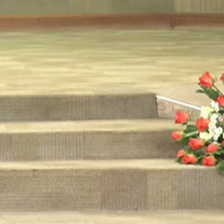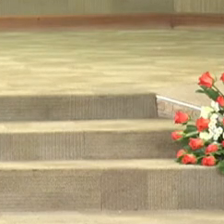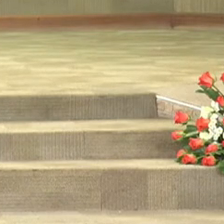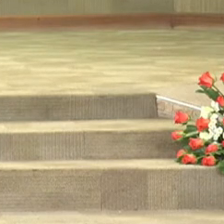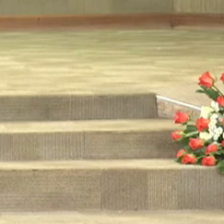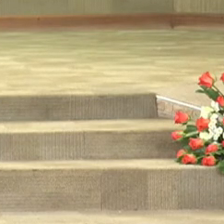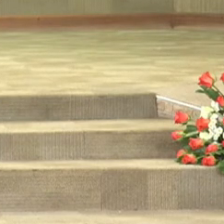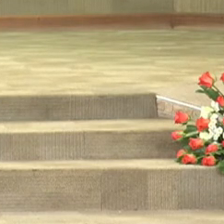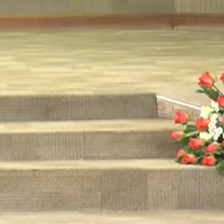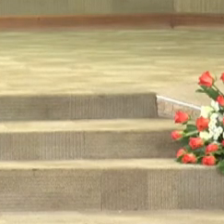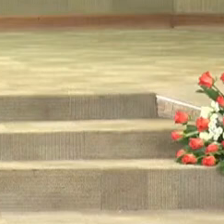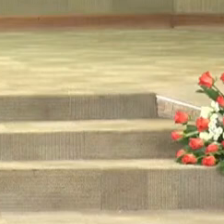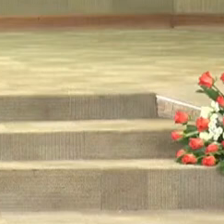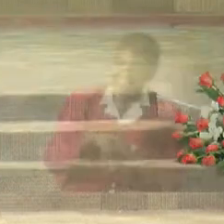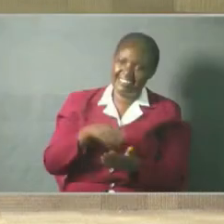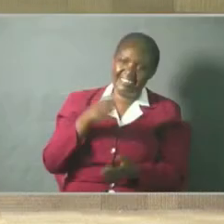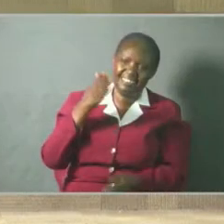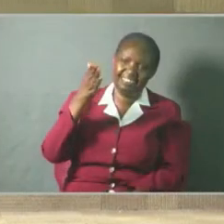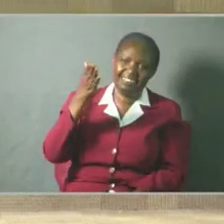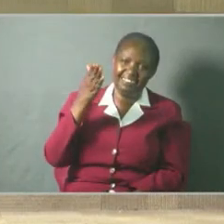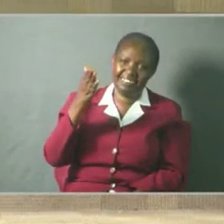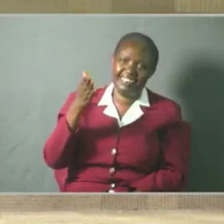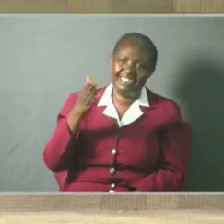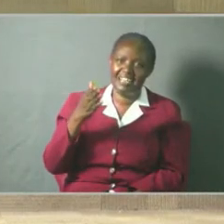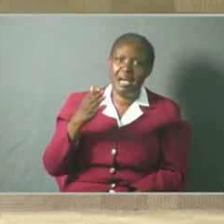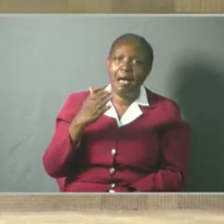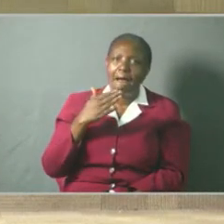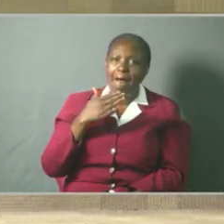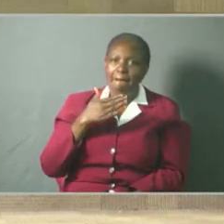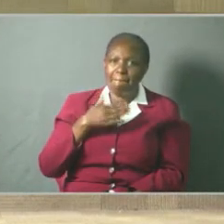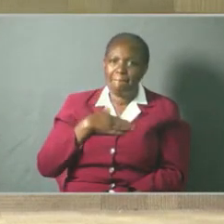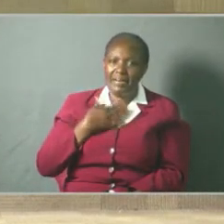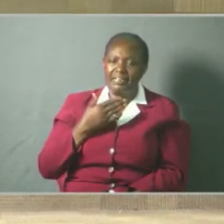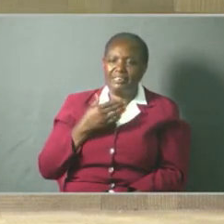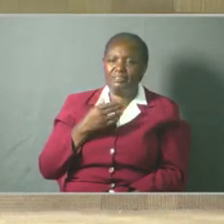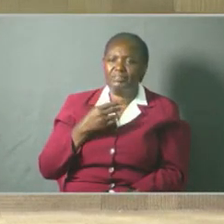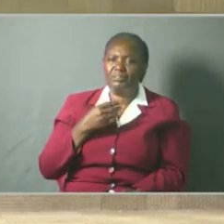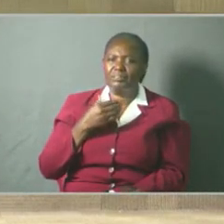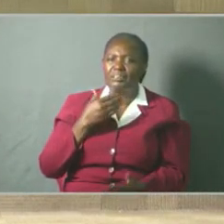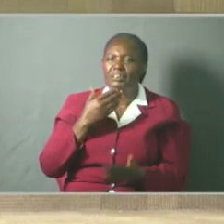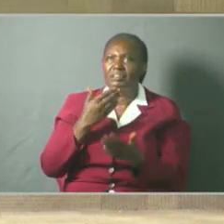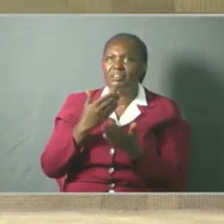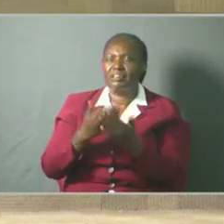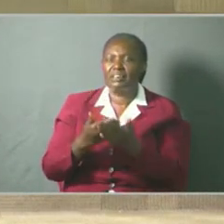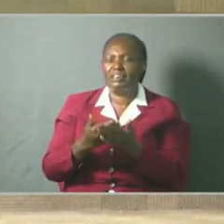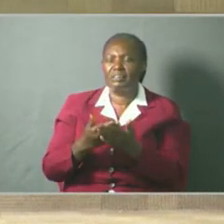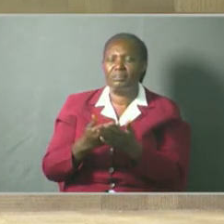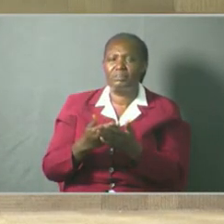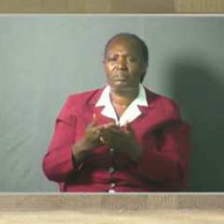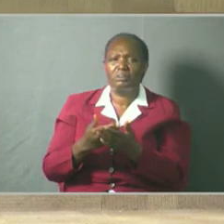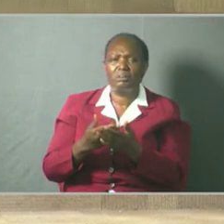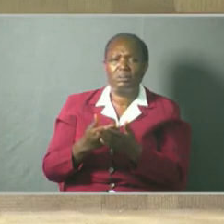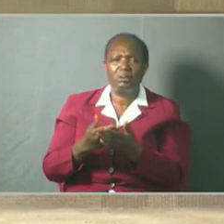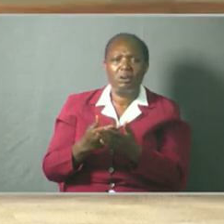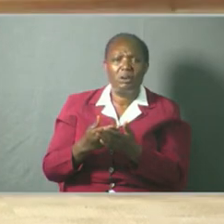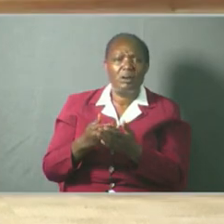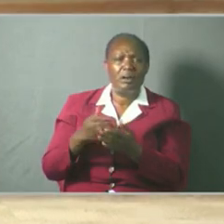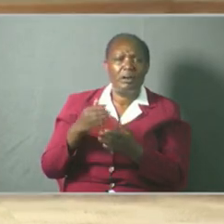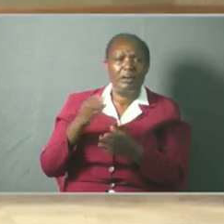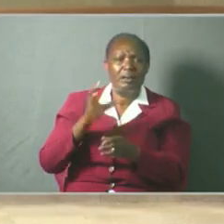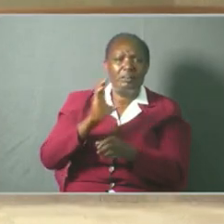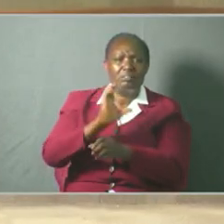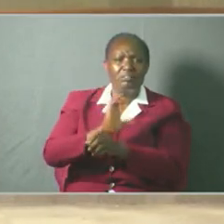desk. So mine is to just say thank you on behalf of the Lavington